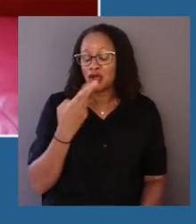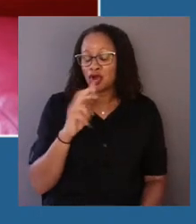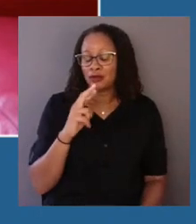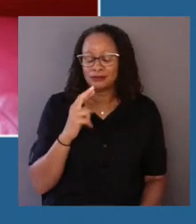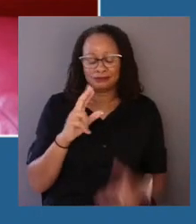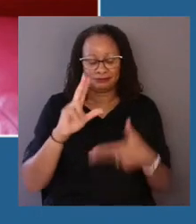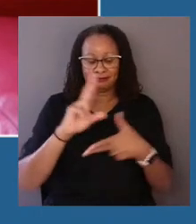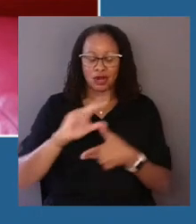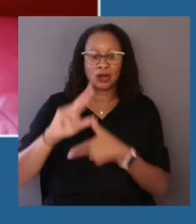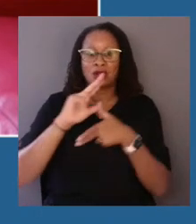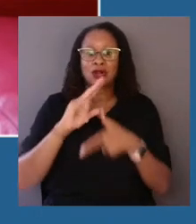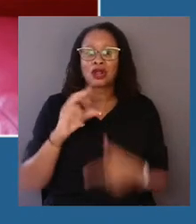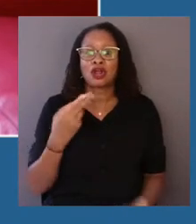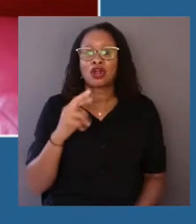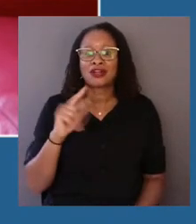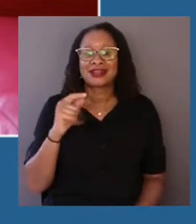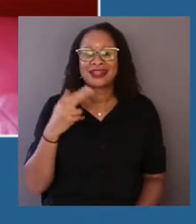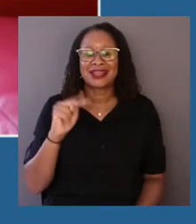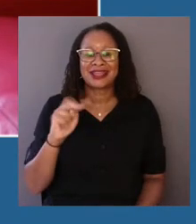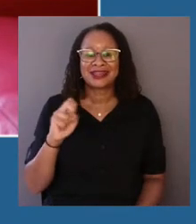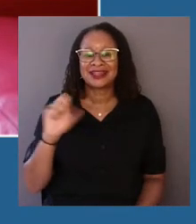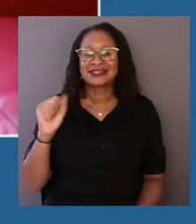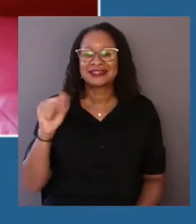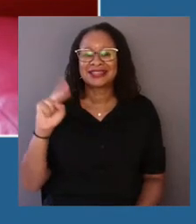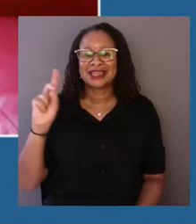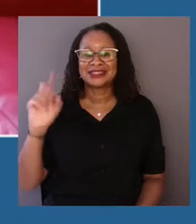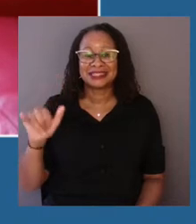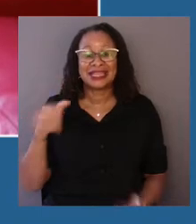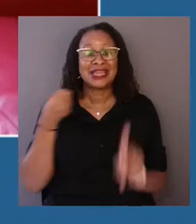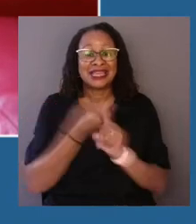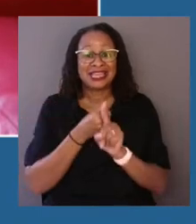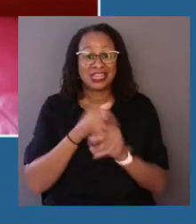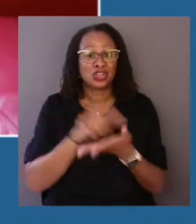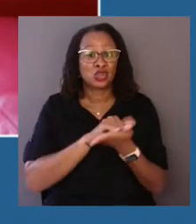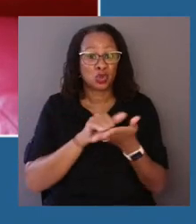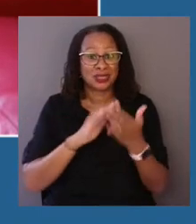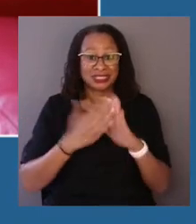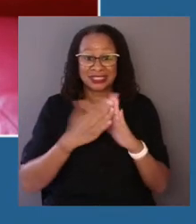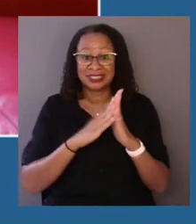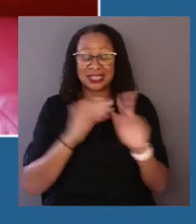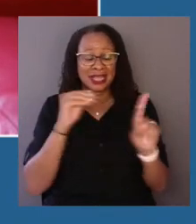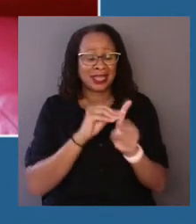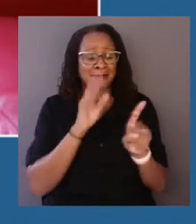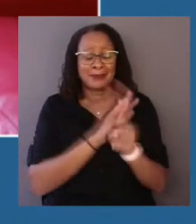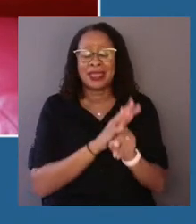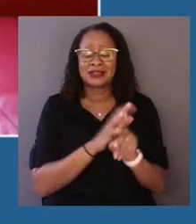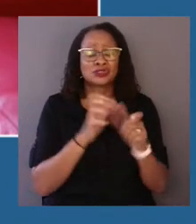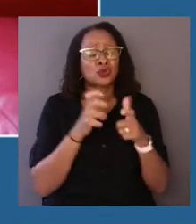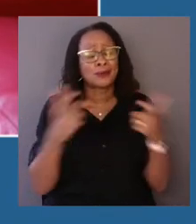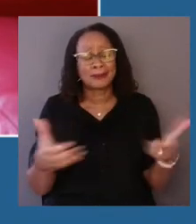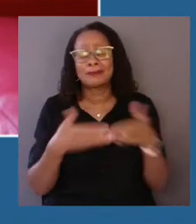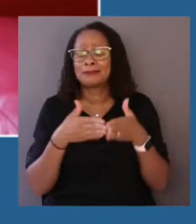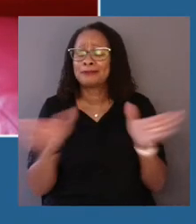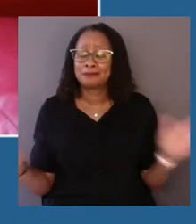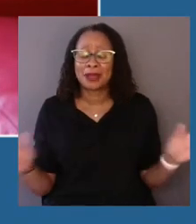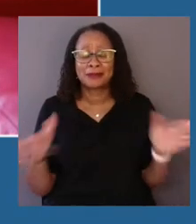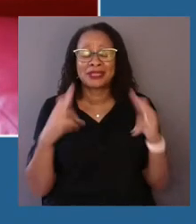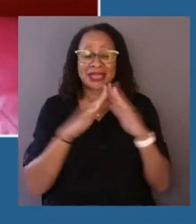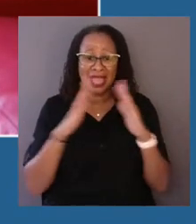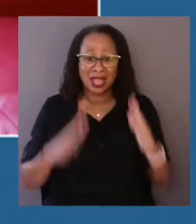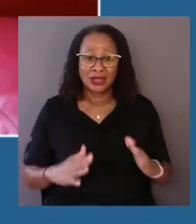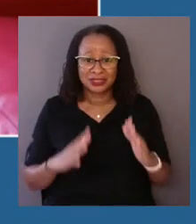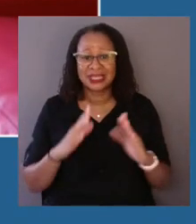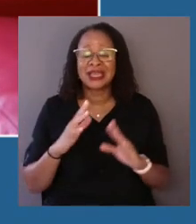New York City, impact so many public housing tenants, as well as